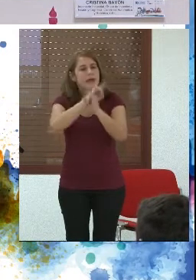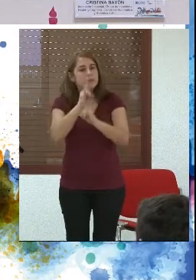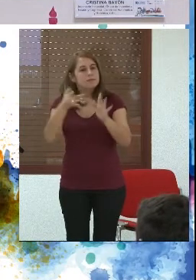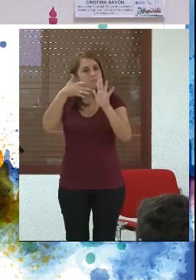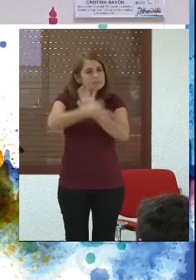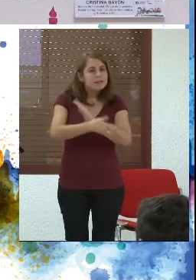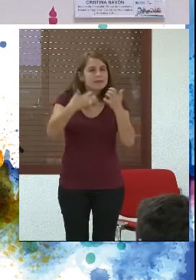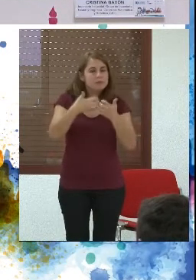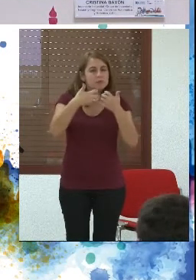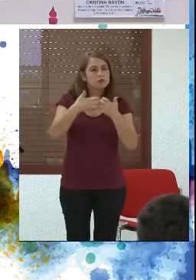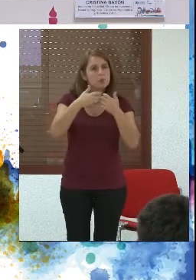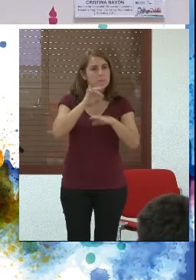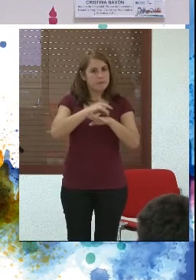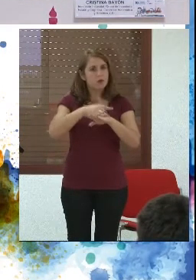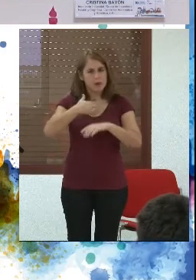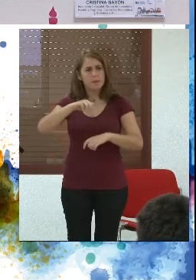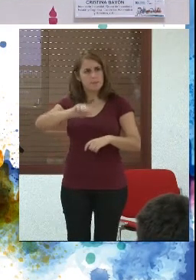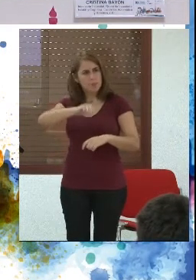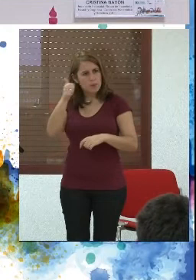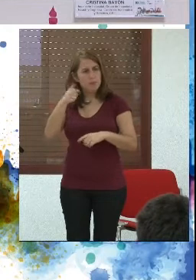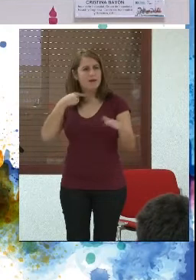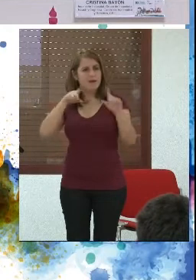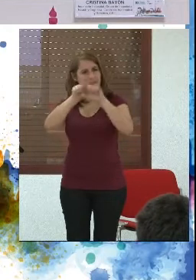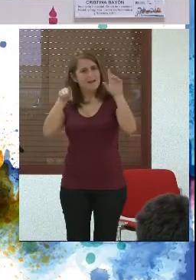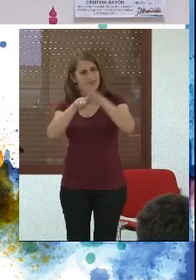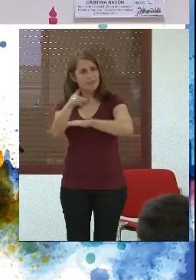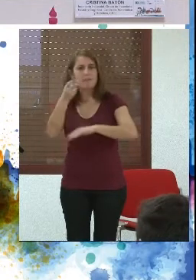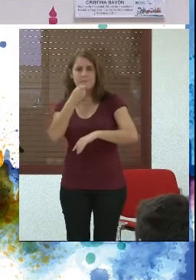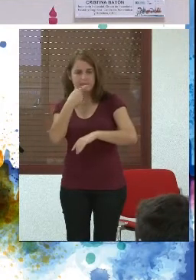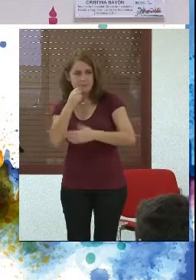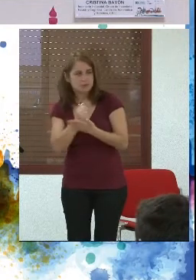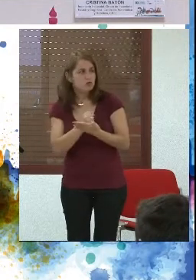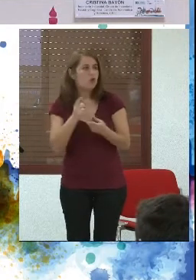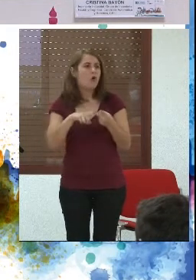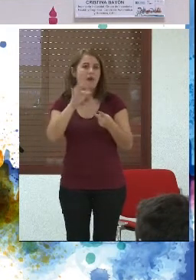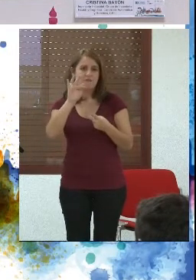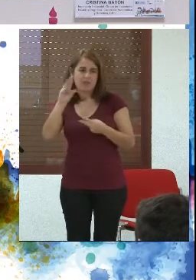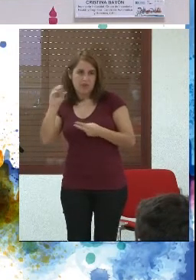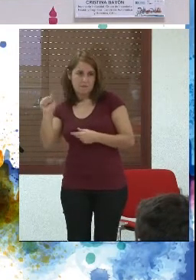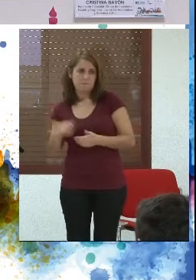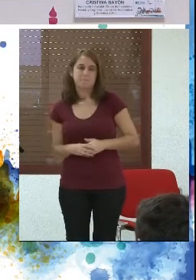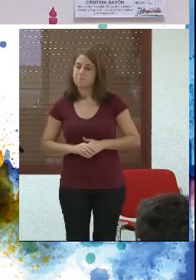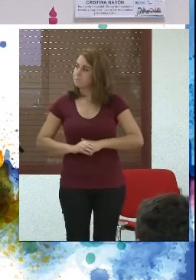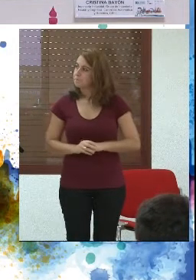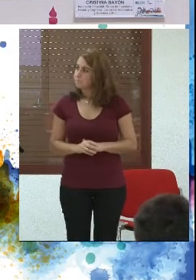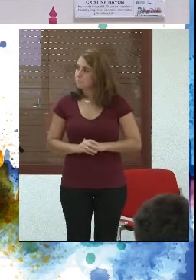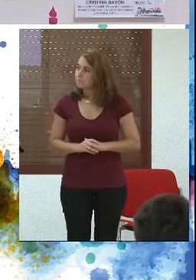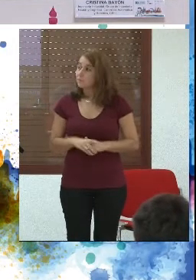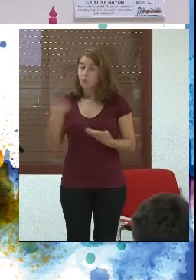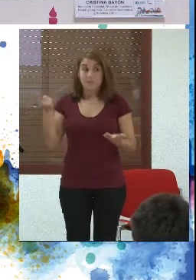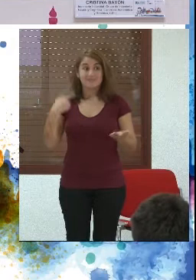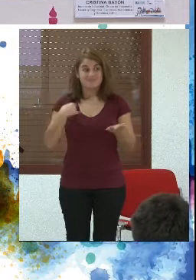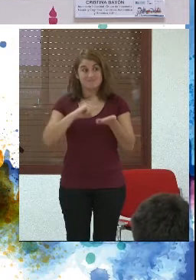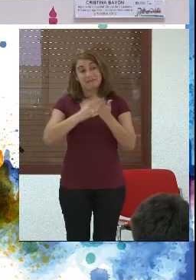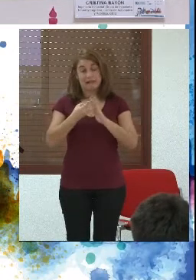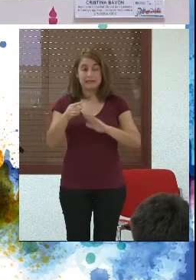for describing medical devices, and it's been approved by the Medical Association or by the FDA. So